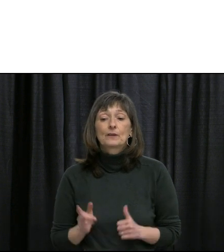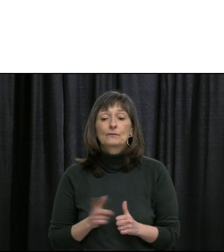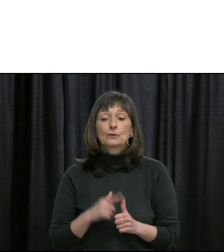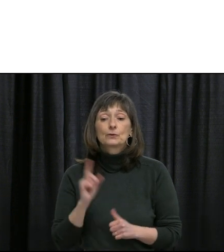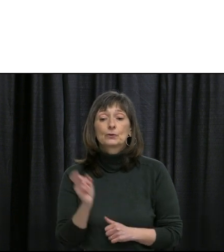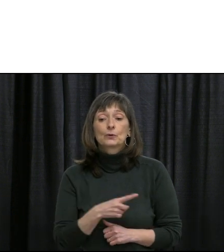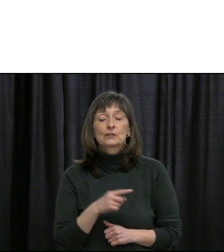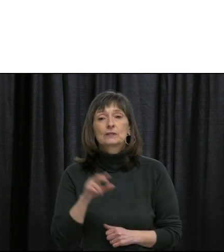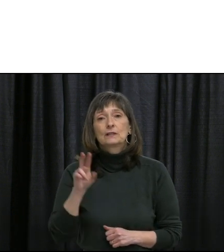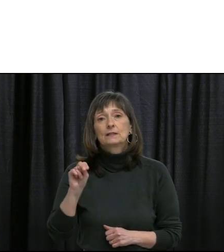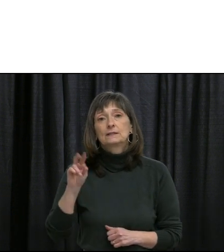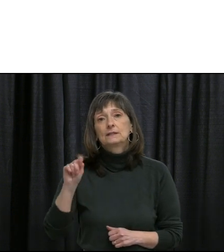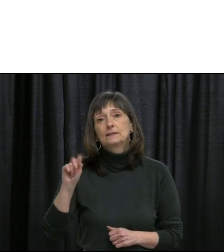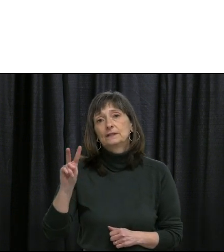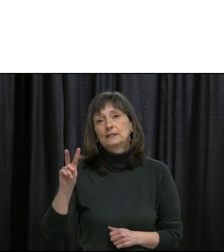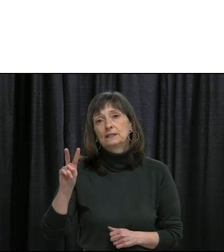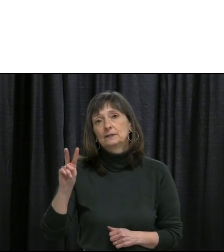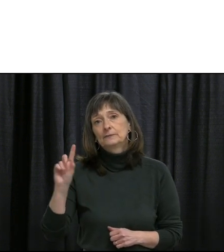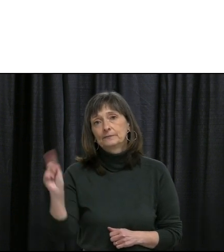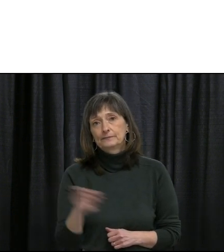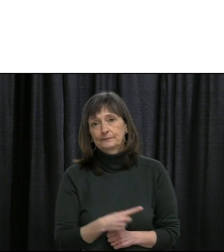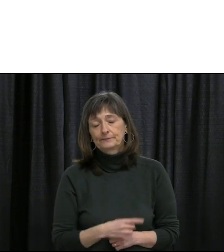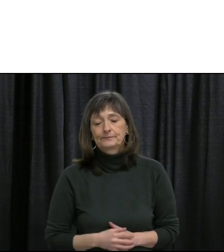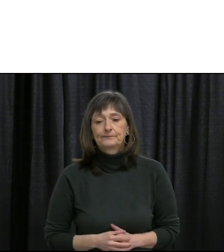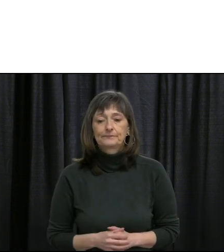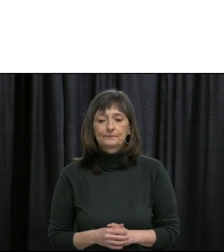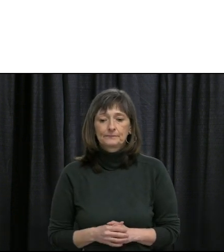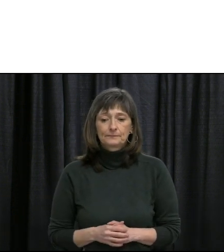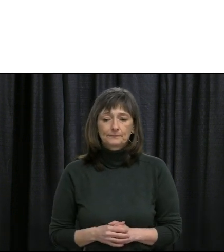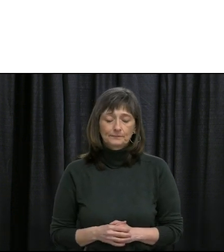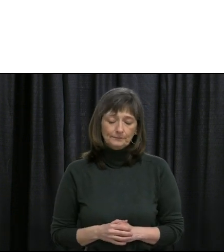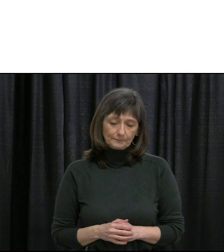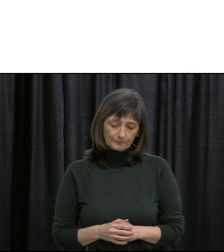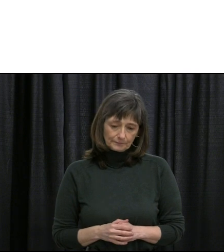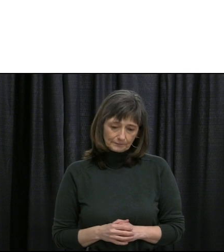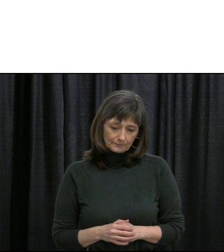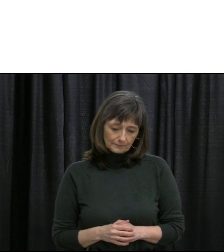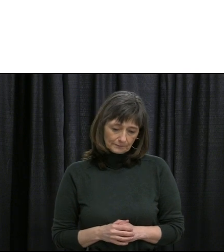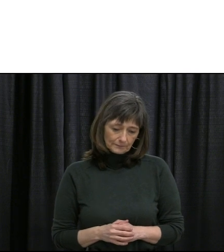Kellyanne Roberts of NTV News. Please go ahead.